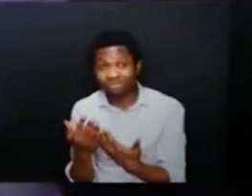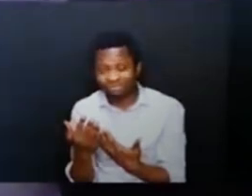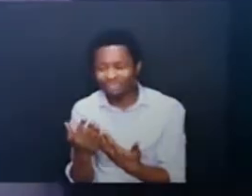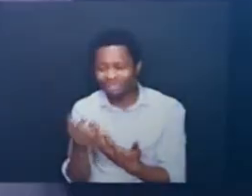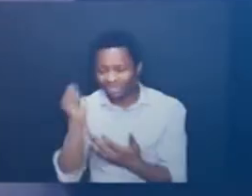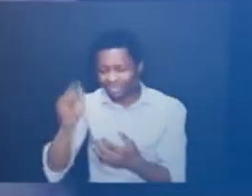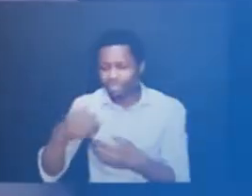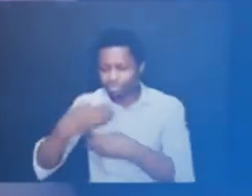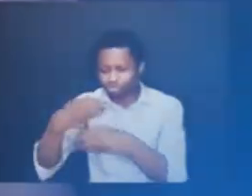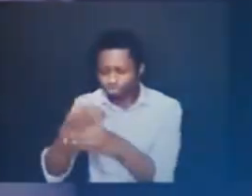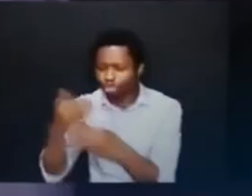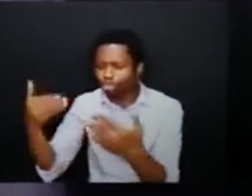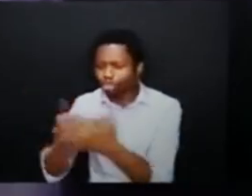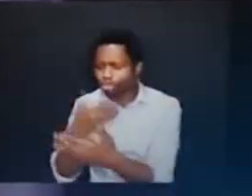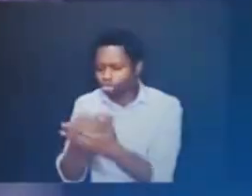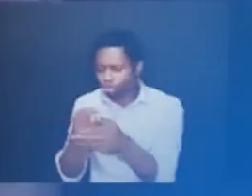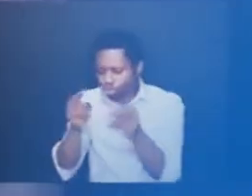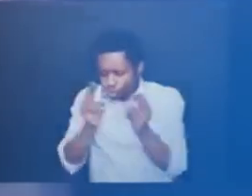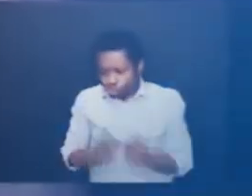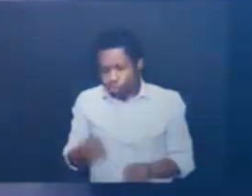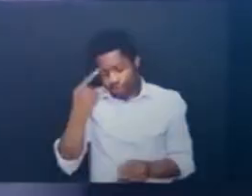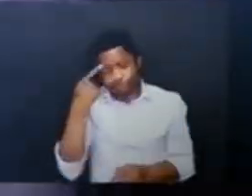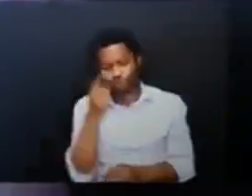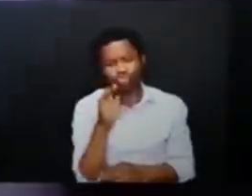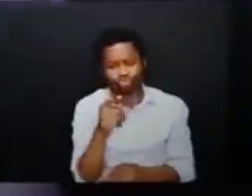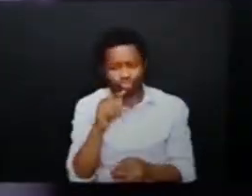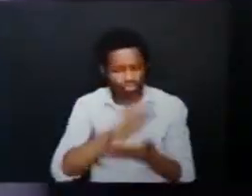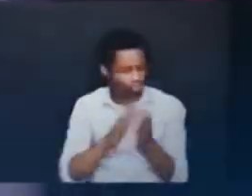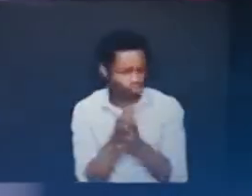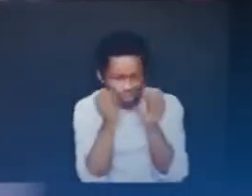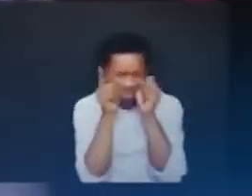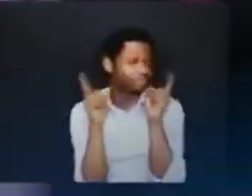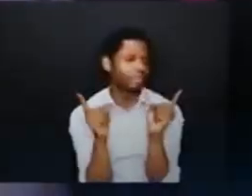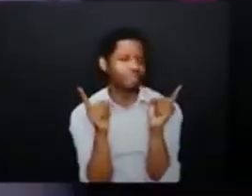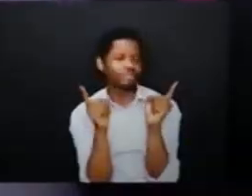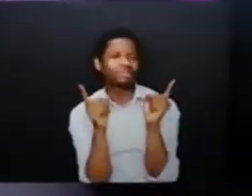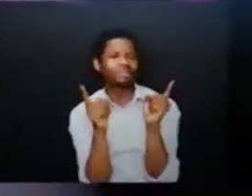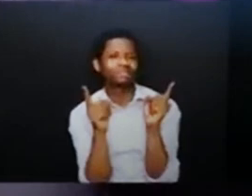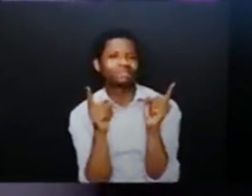human being. You'll be shocked.